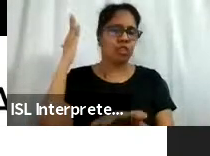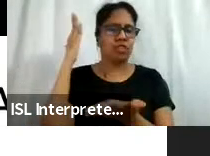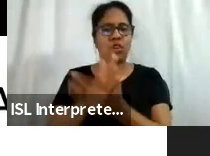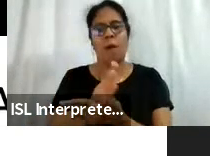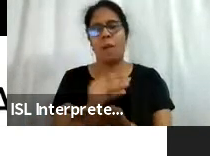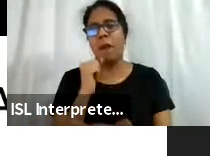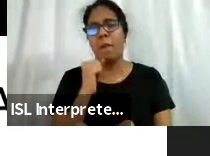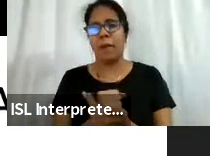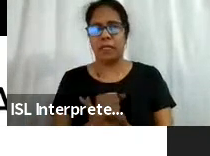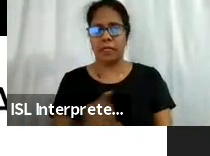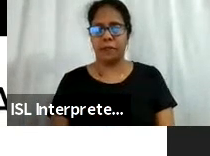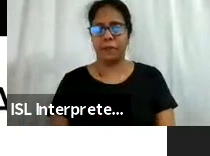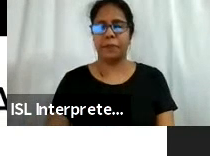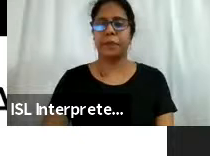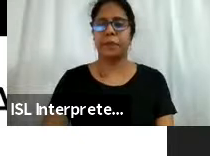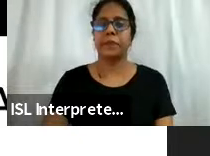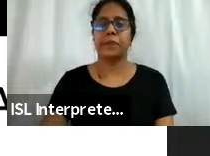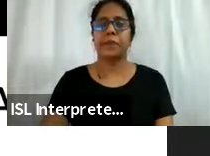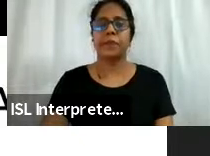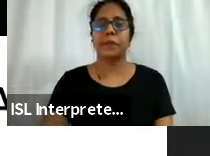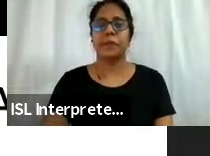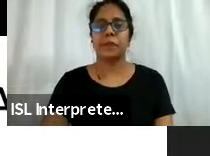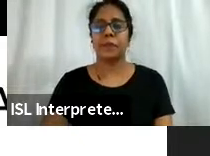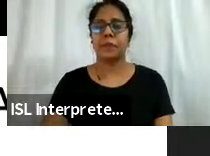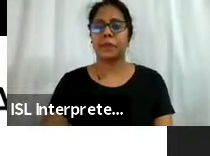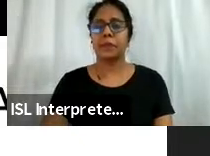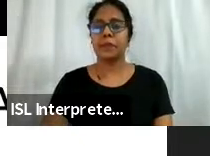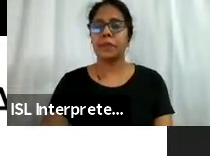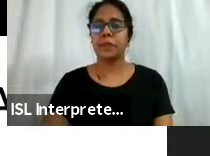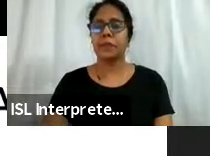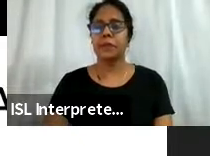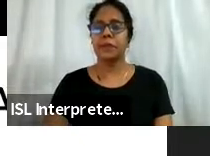Dr. Jayanti, we'll just switch the interpreters. Yes.